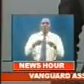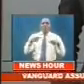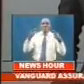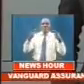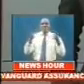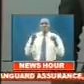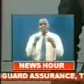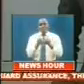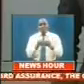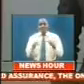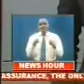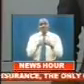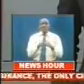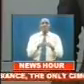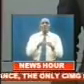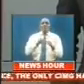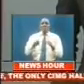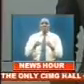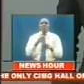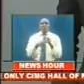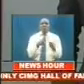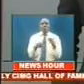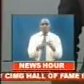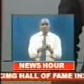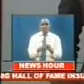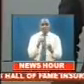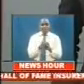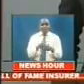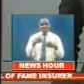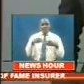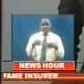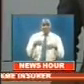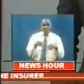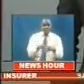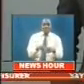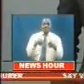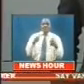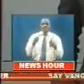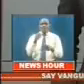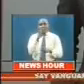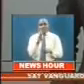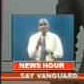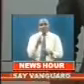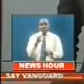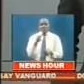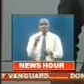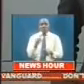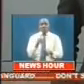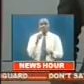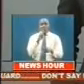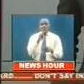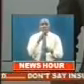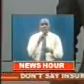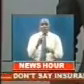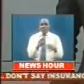resilience even in the face of global uncertainties. To ensure that trade is scaled up in the country and the ECOWAS bloc, Benin is